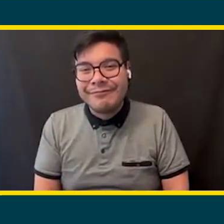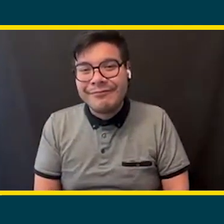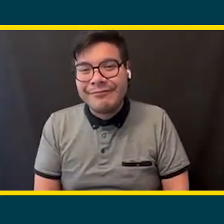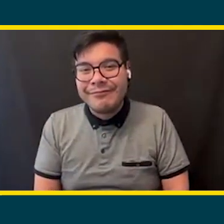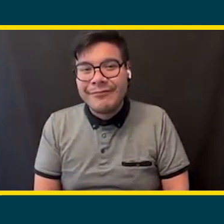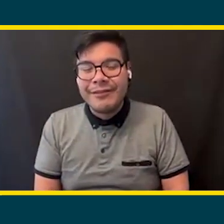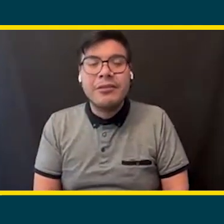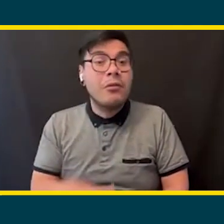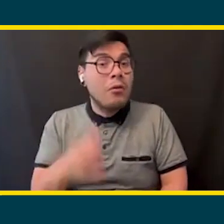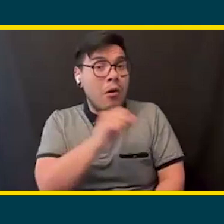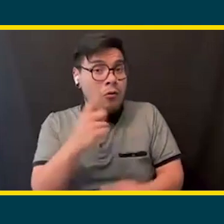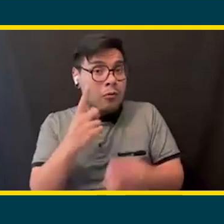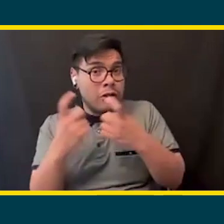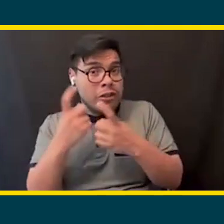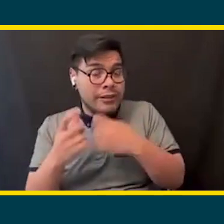Other questions?